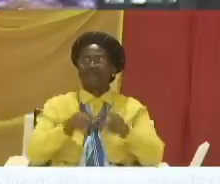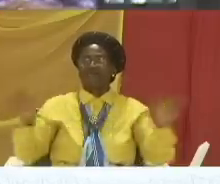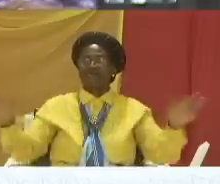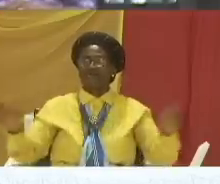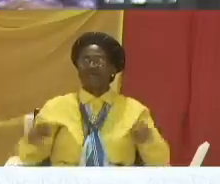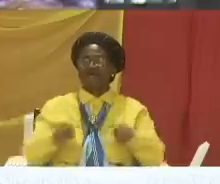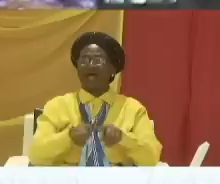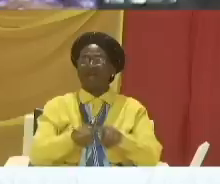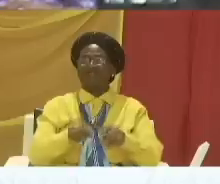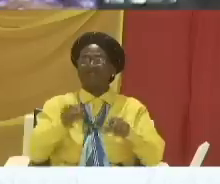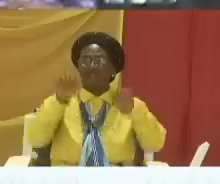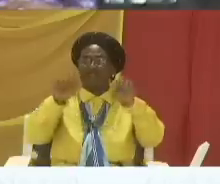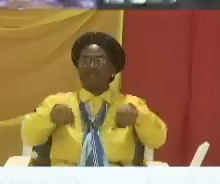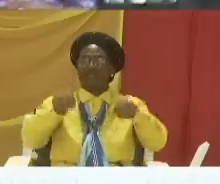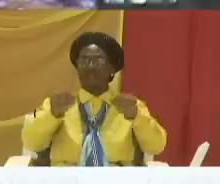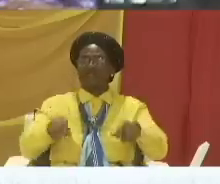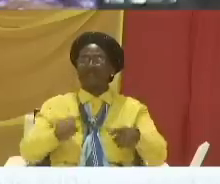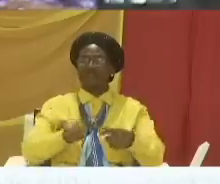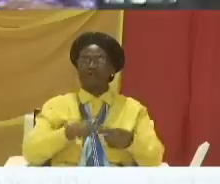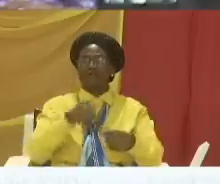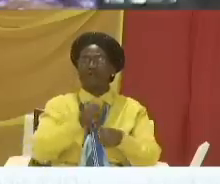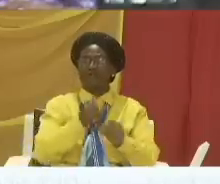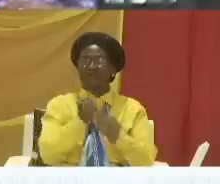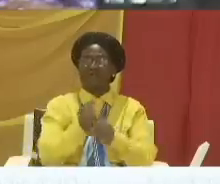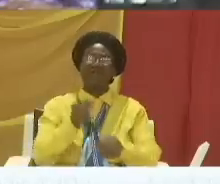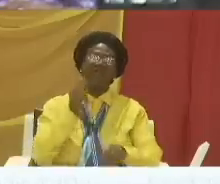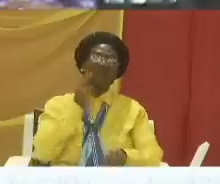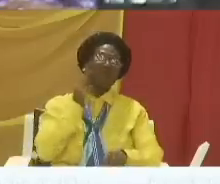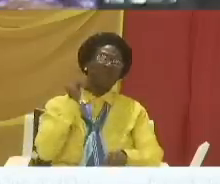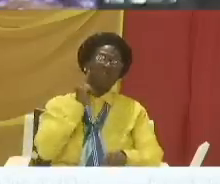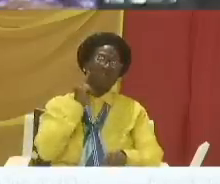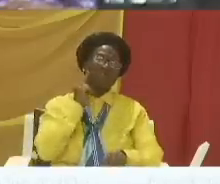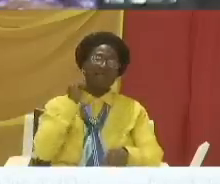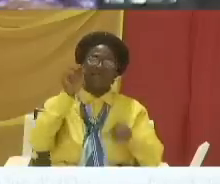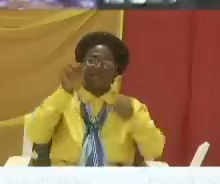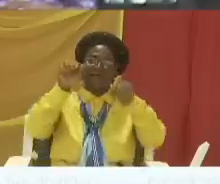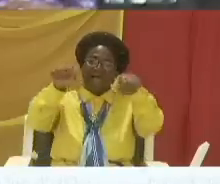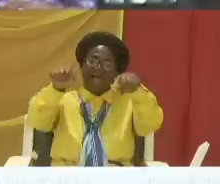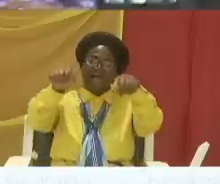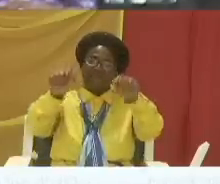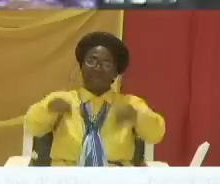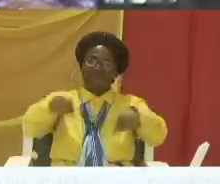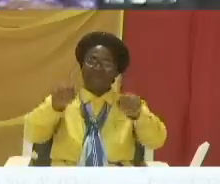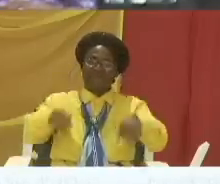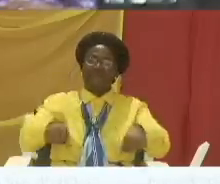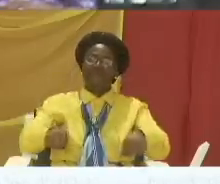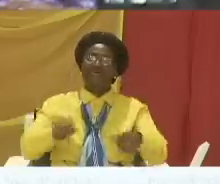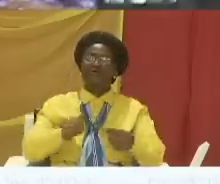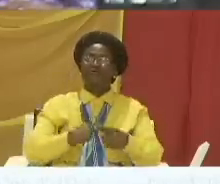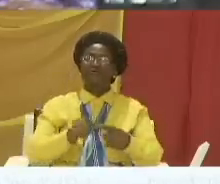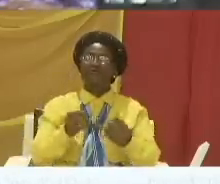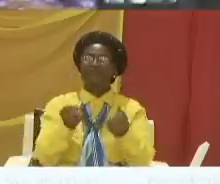to make dormitories available to as many as we can. So,